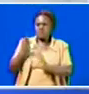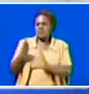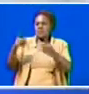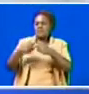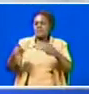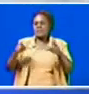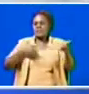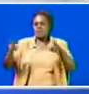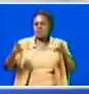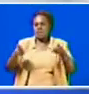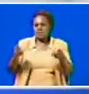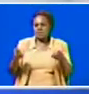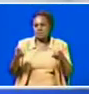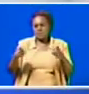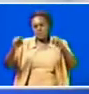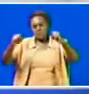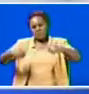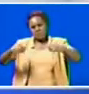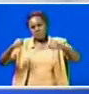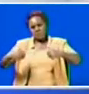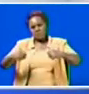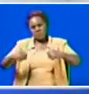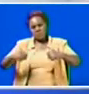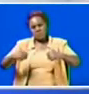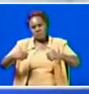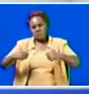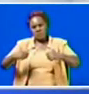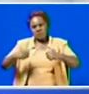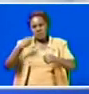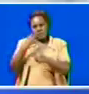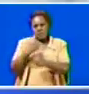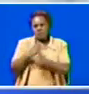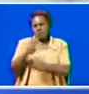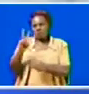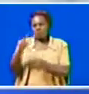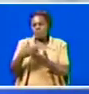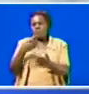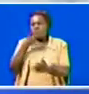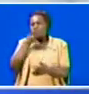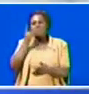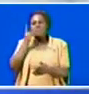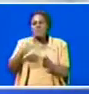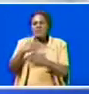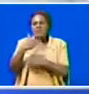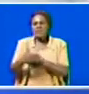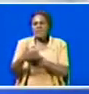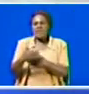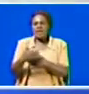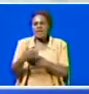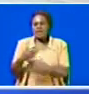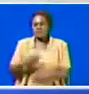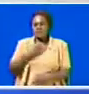and begin the journey. So possibly, maybe one or two functions before Ramadan ends. And after that, we'll be all over the